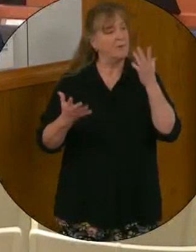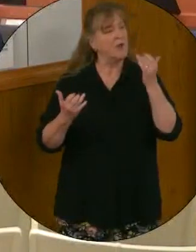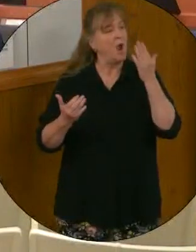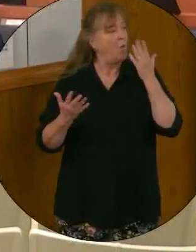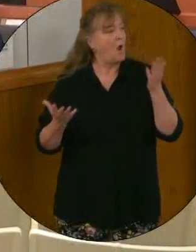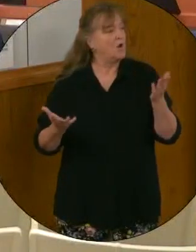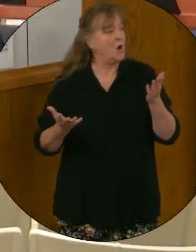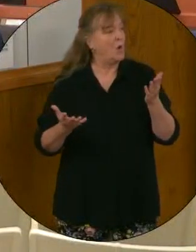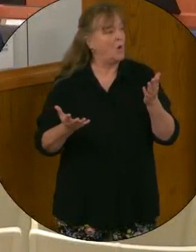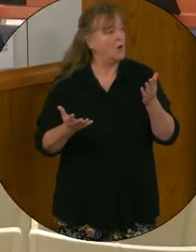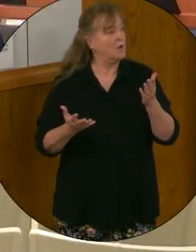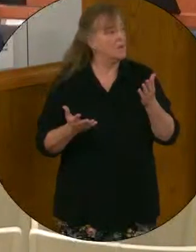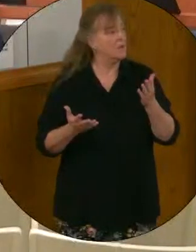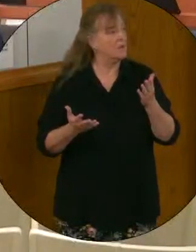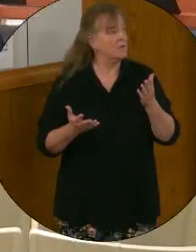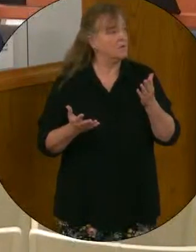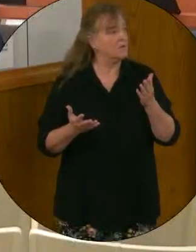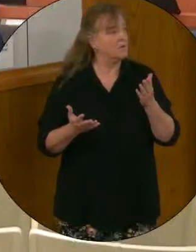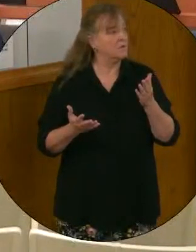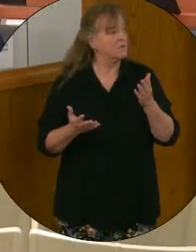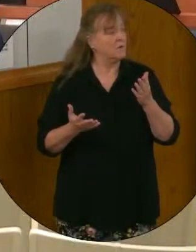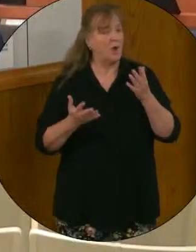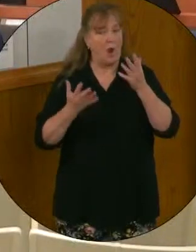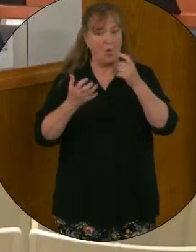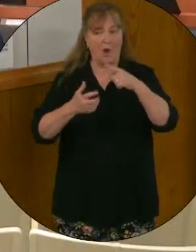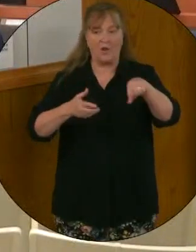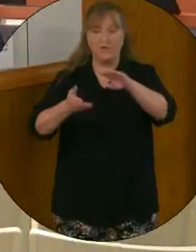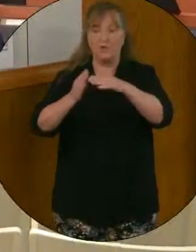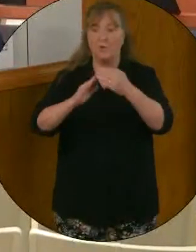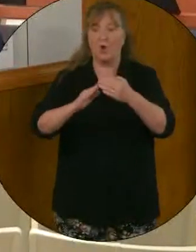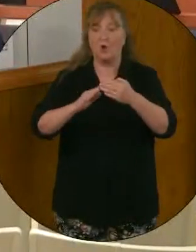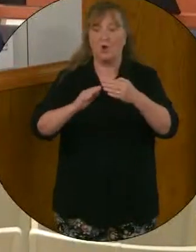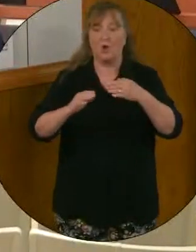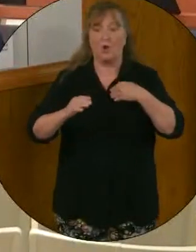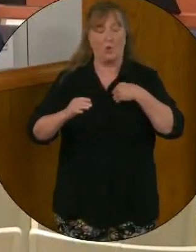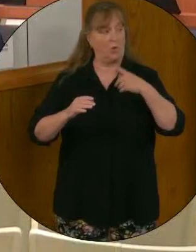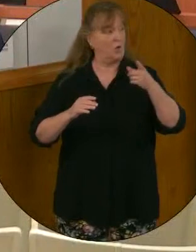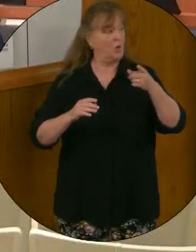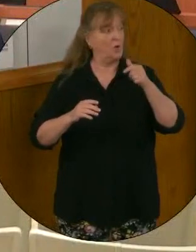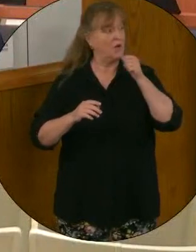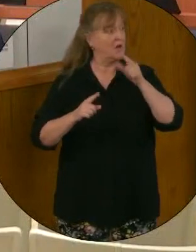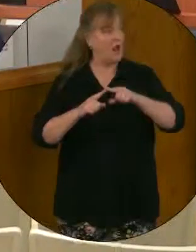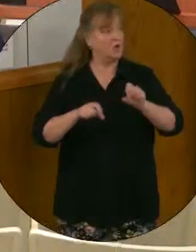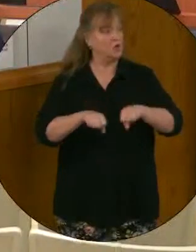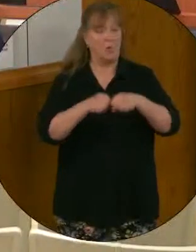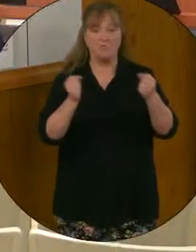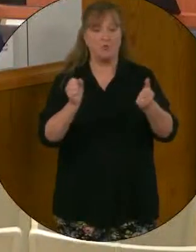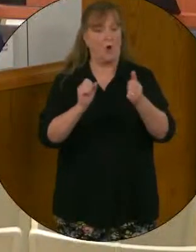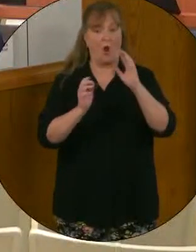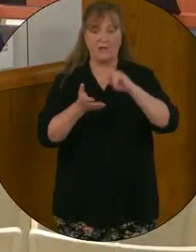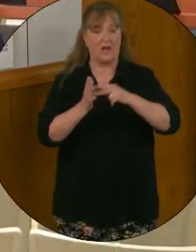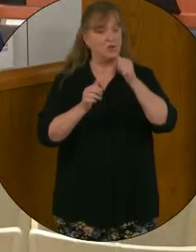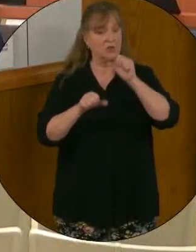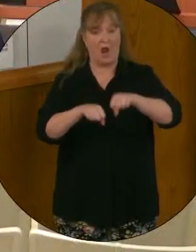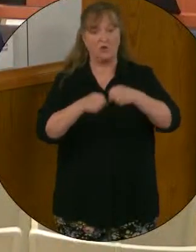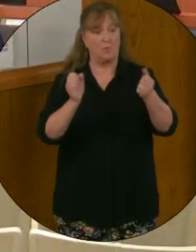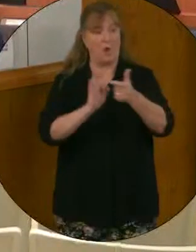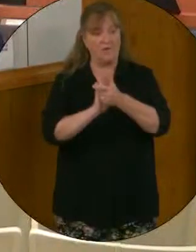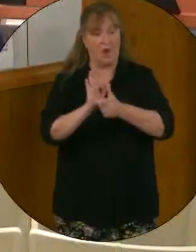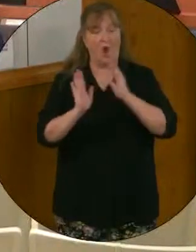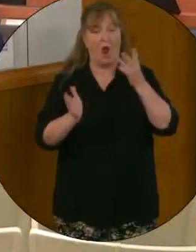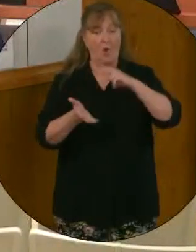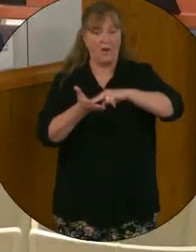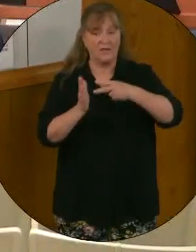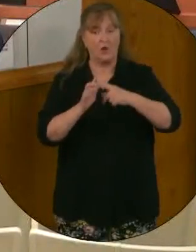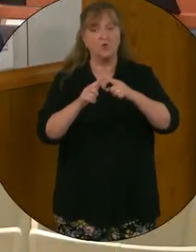what, so the community knows where our intention lies is not to break the law, but our intention is